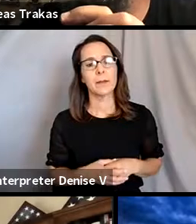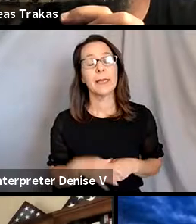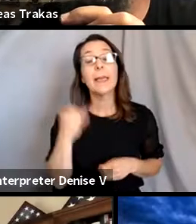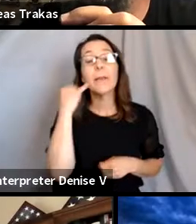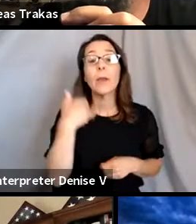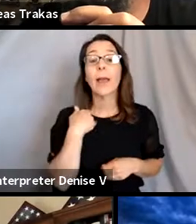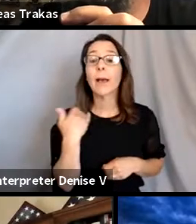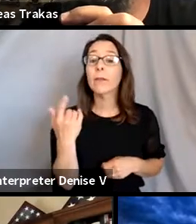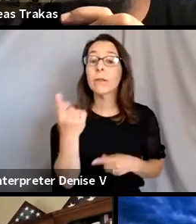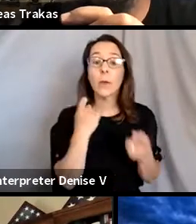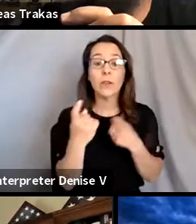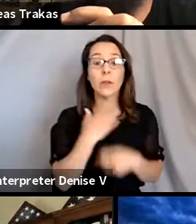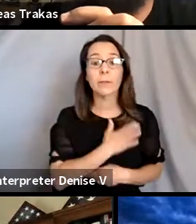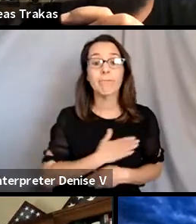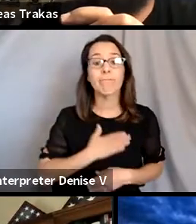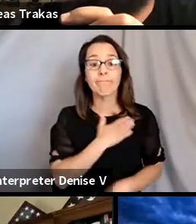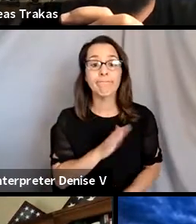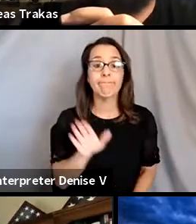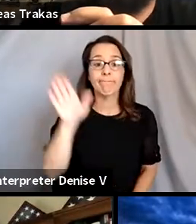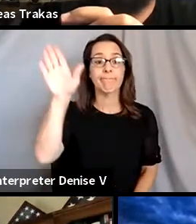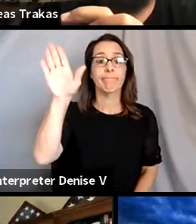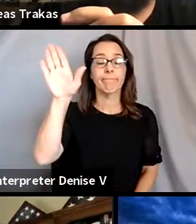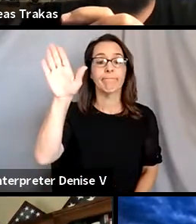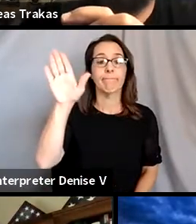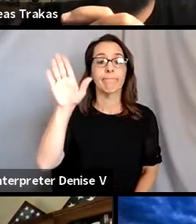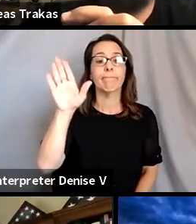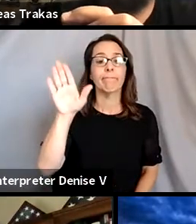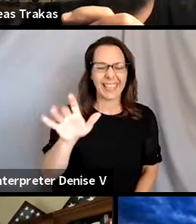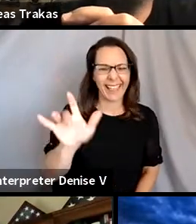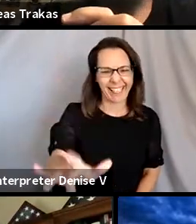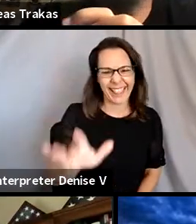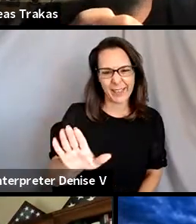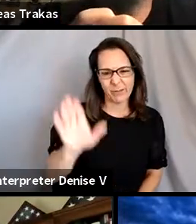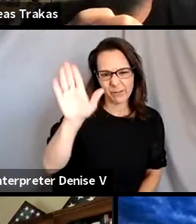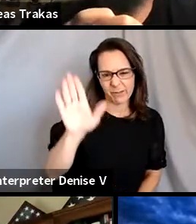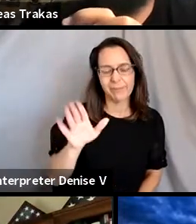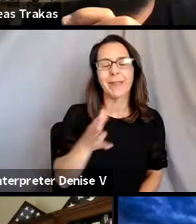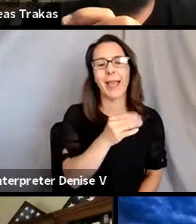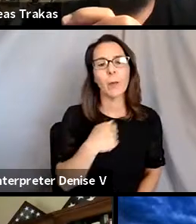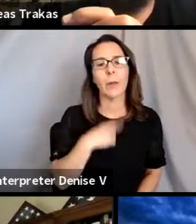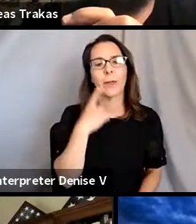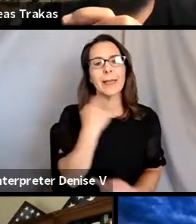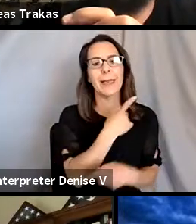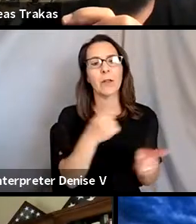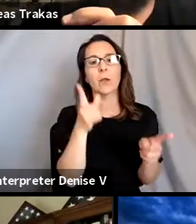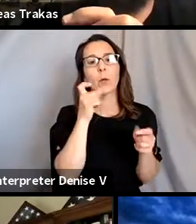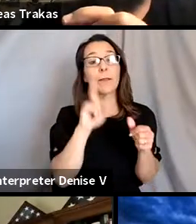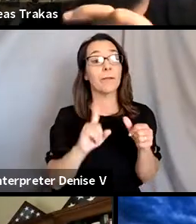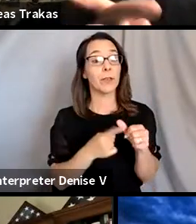a question, please raise your hand and we'll go ahead and announce the first speaker.